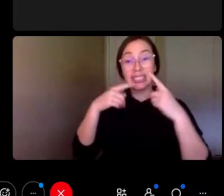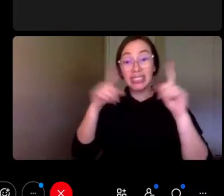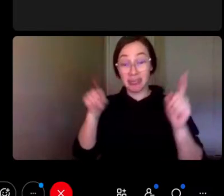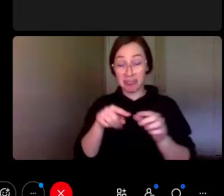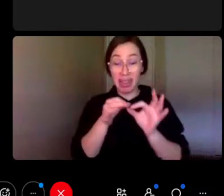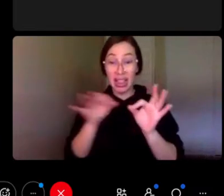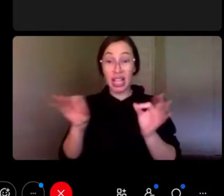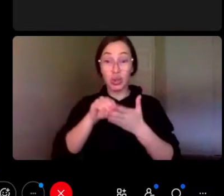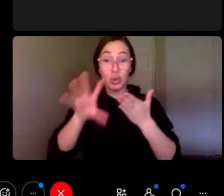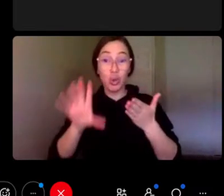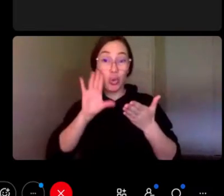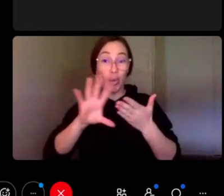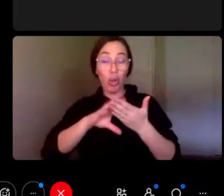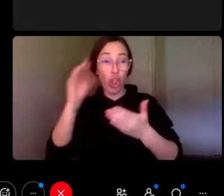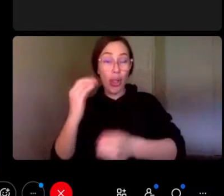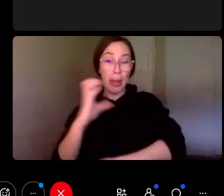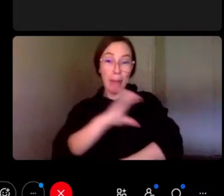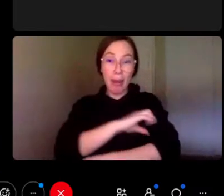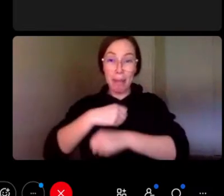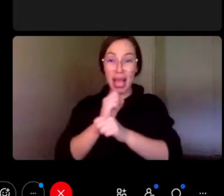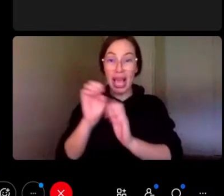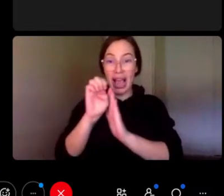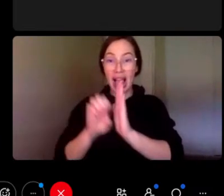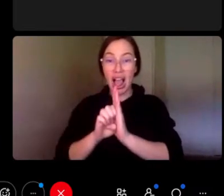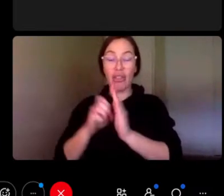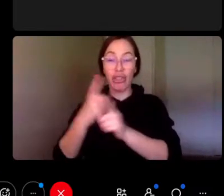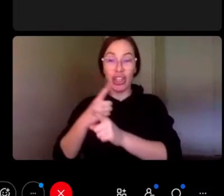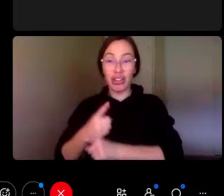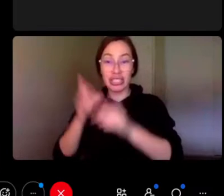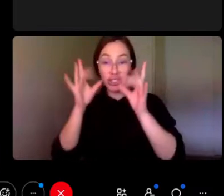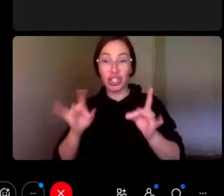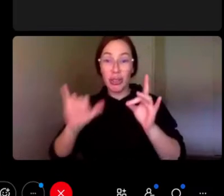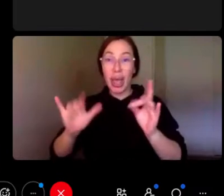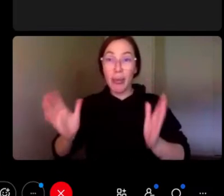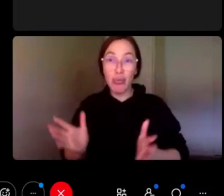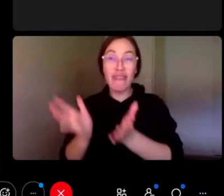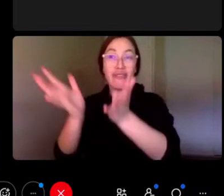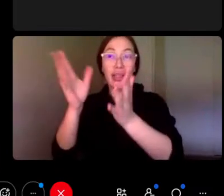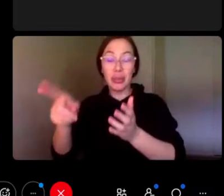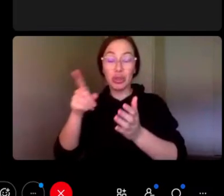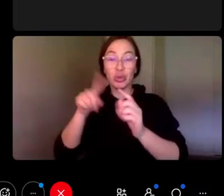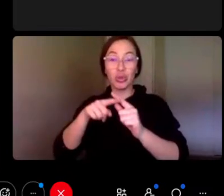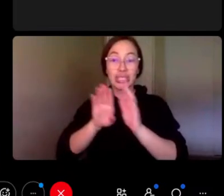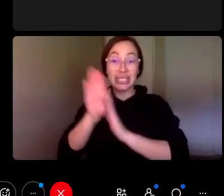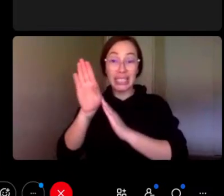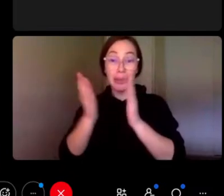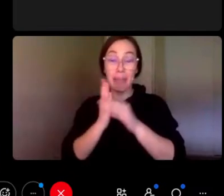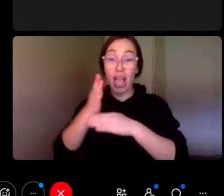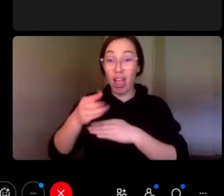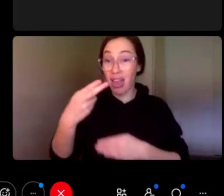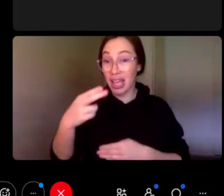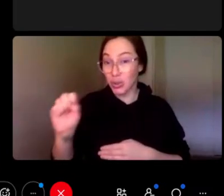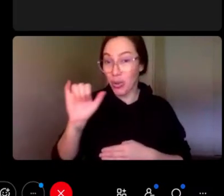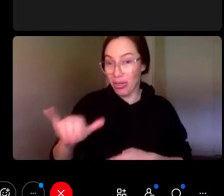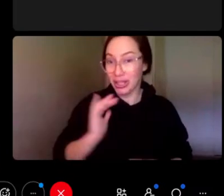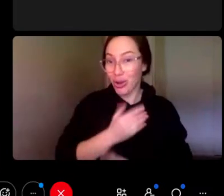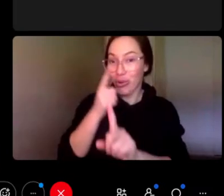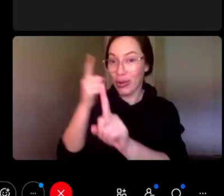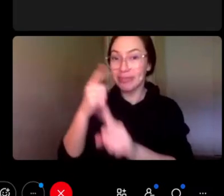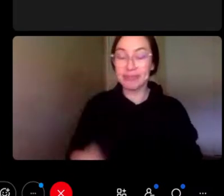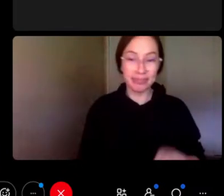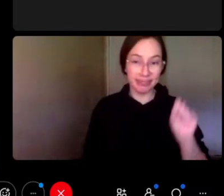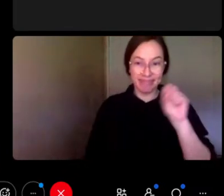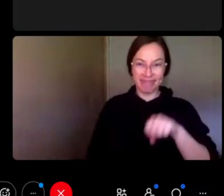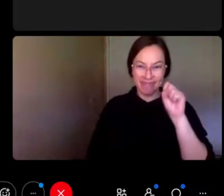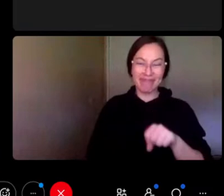will learn the power of making ethical decisions that propel them into success beyond high school. That is our goal. Yeah.